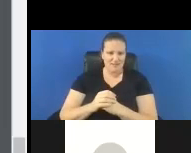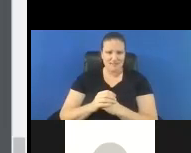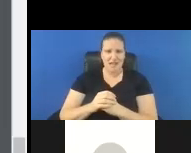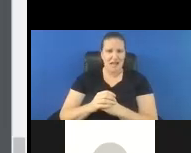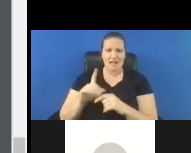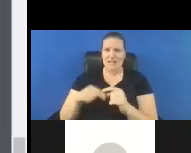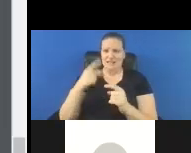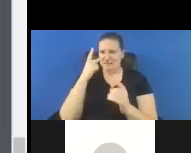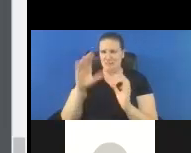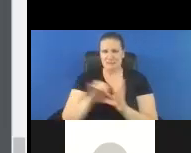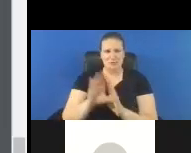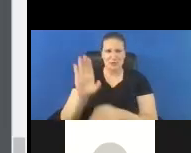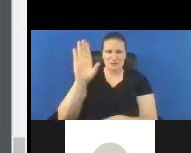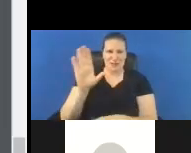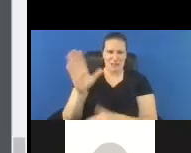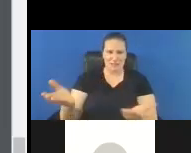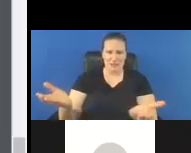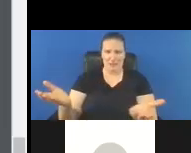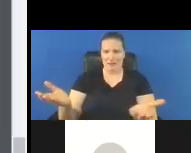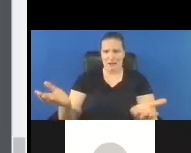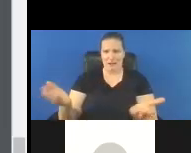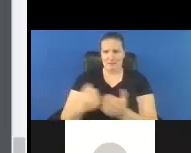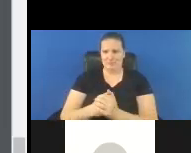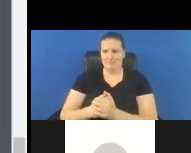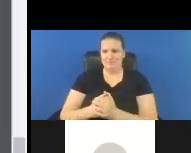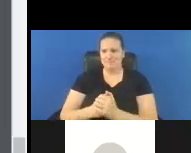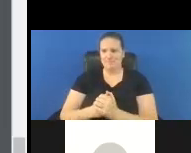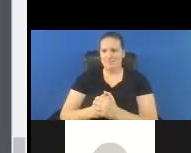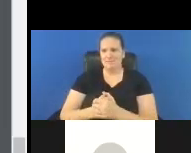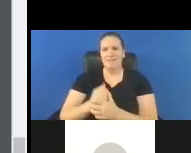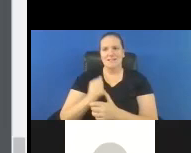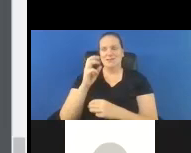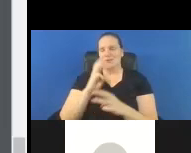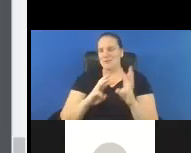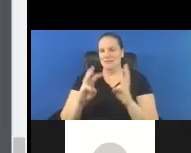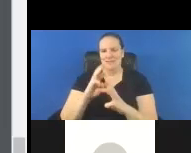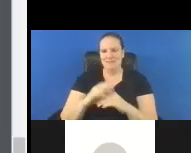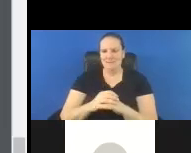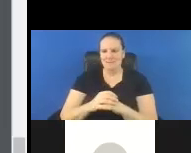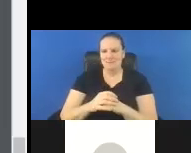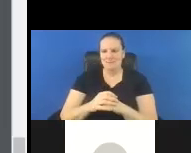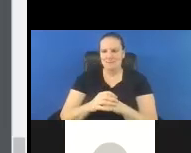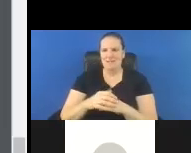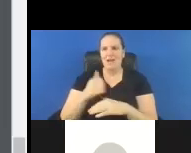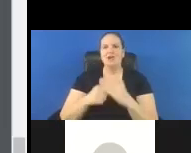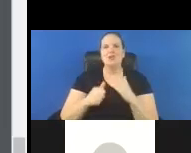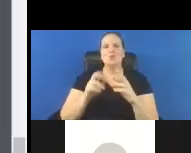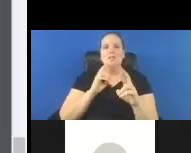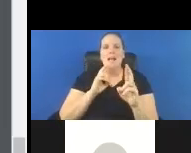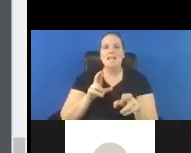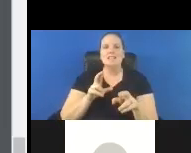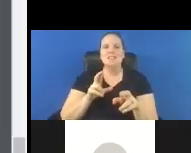the icon. No worries. I just So go ahead It's and jump under in. reactions. it's